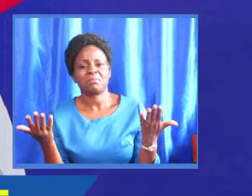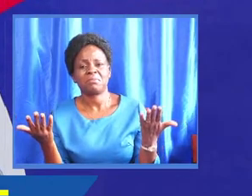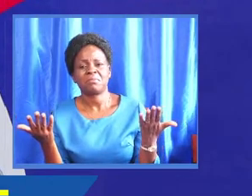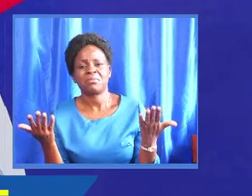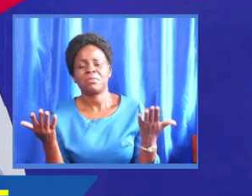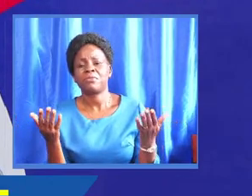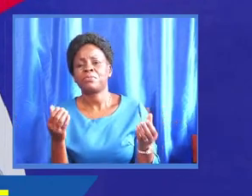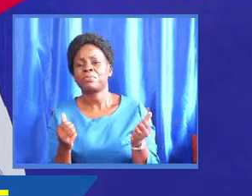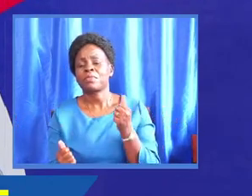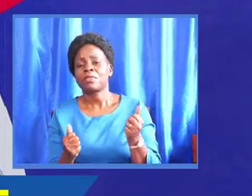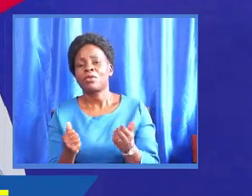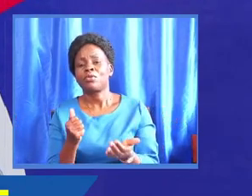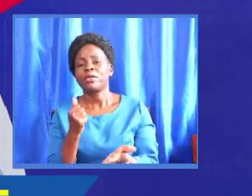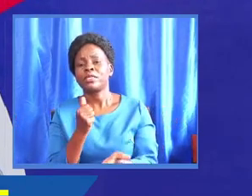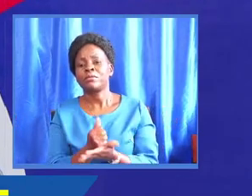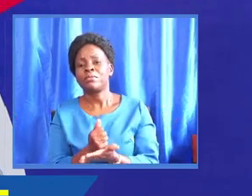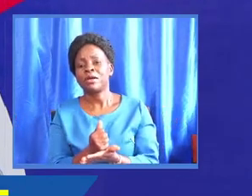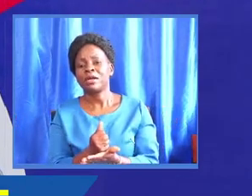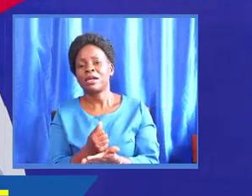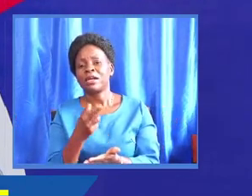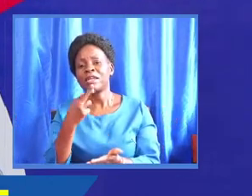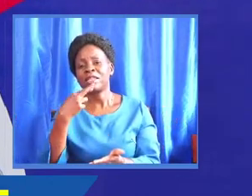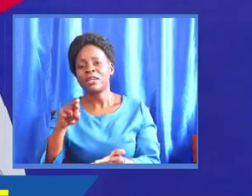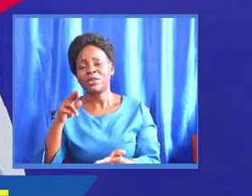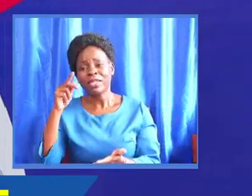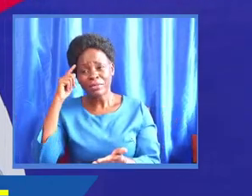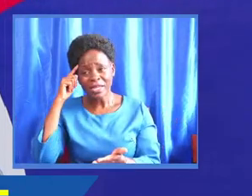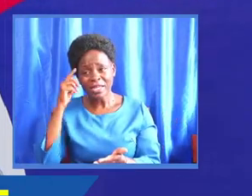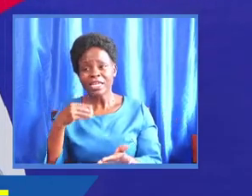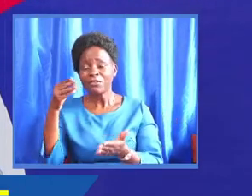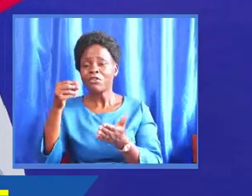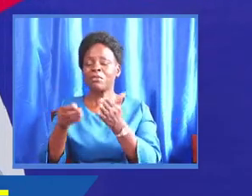Which bank in their right mind will lend you money on real estate today?